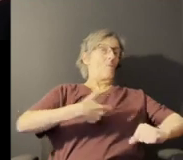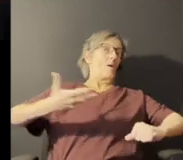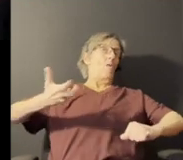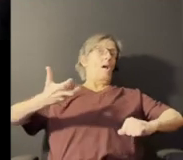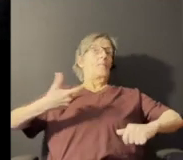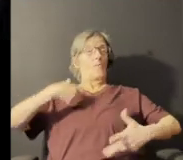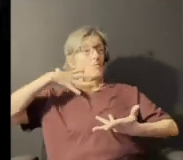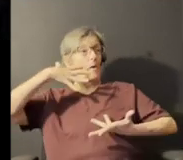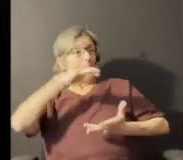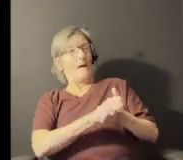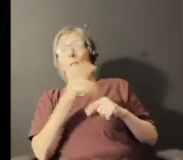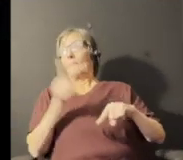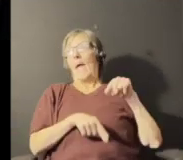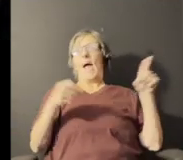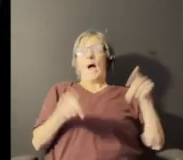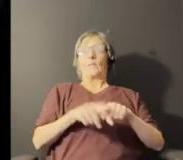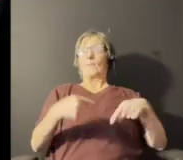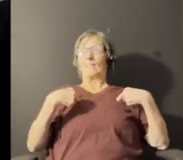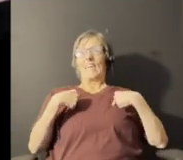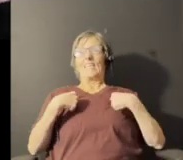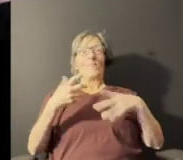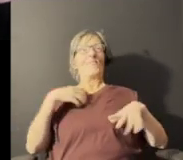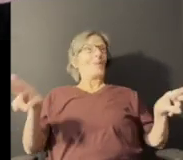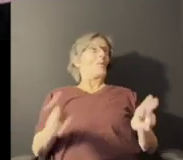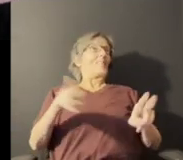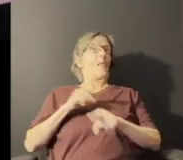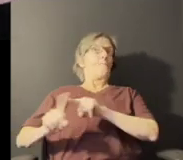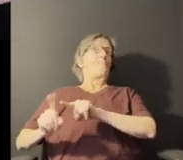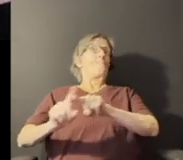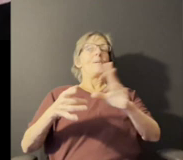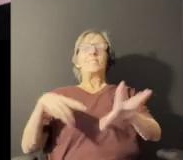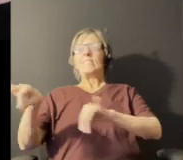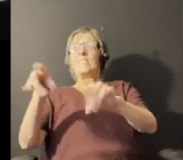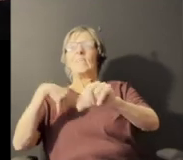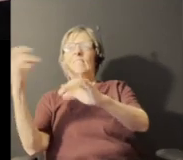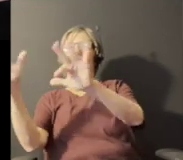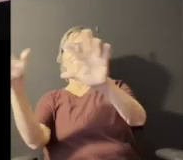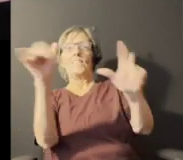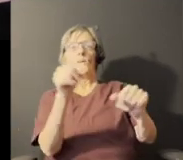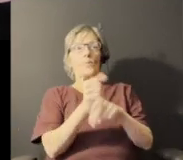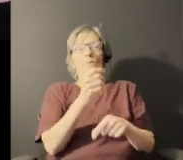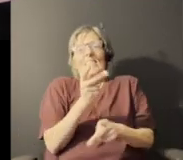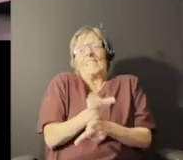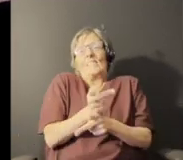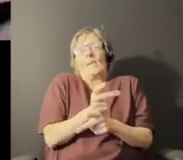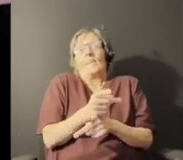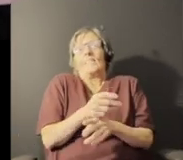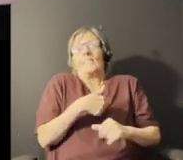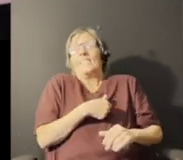We want to believe that it can't happen to us. So we use all of these different mechanisms to sort